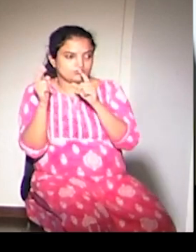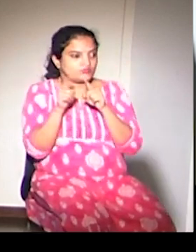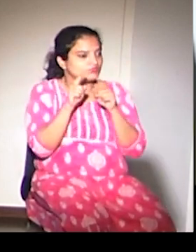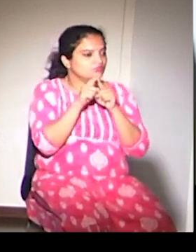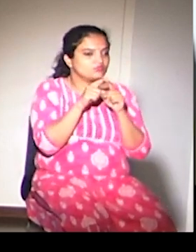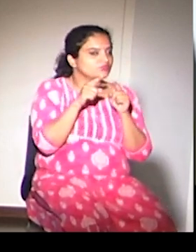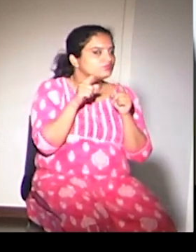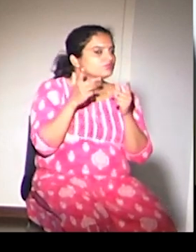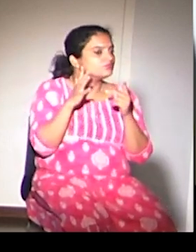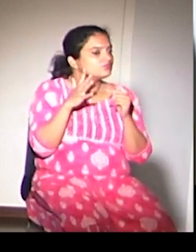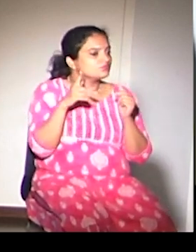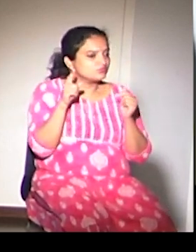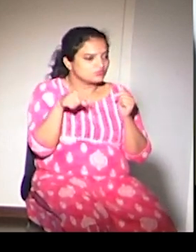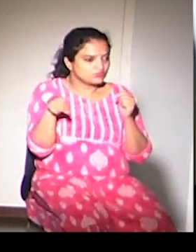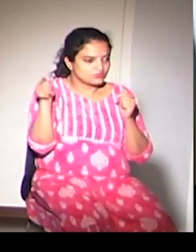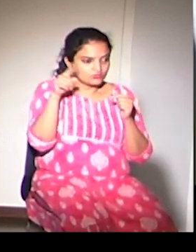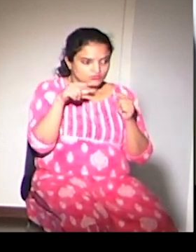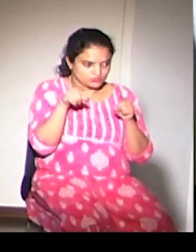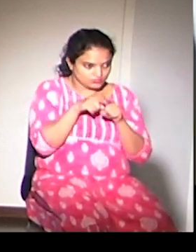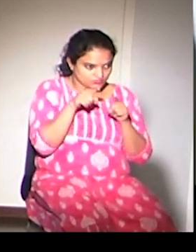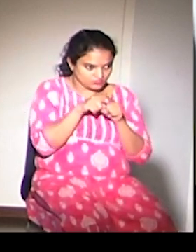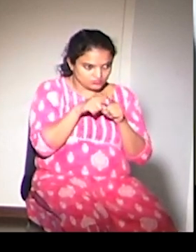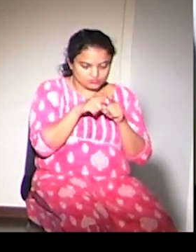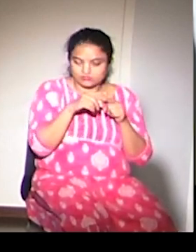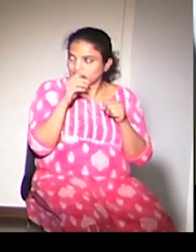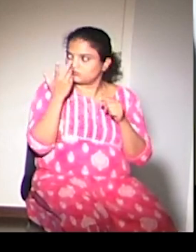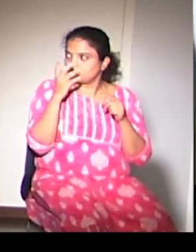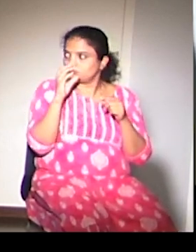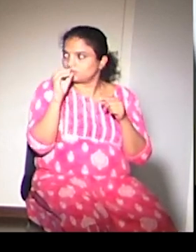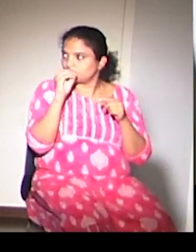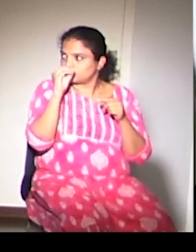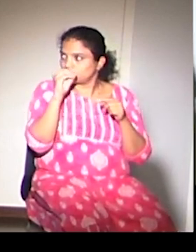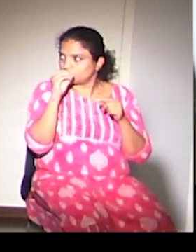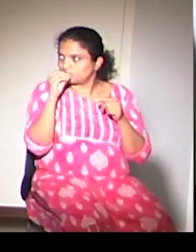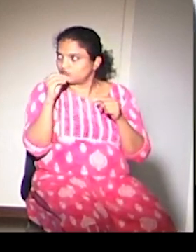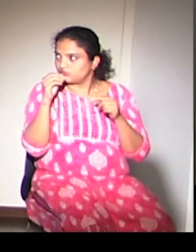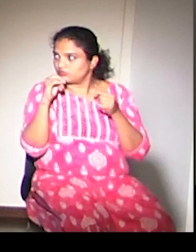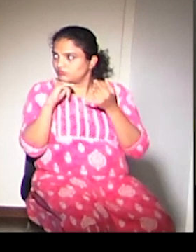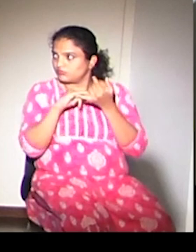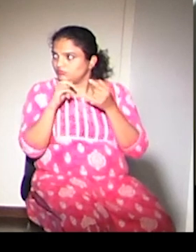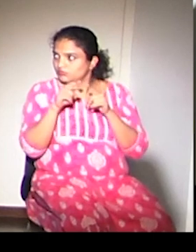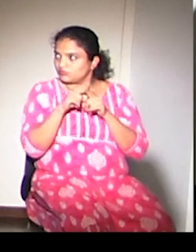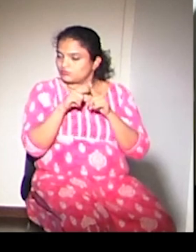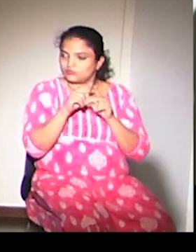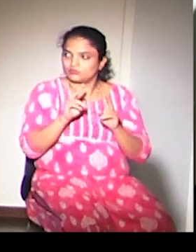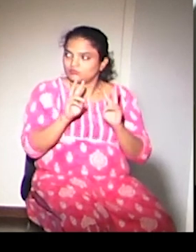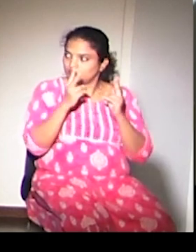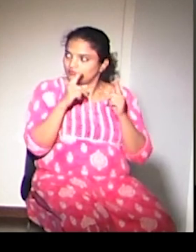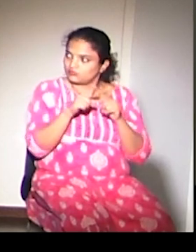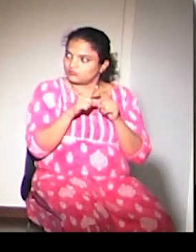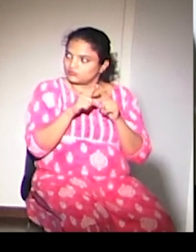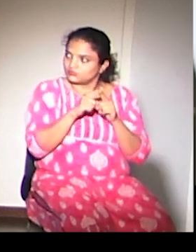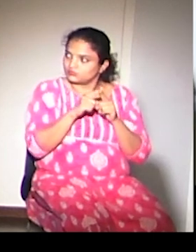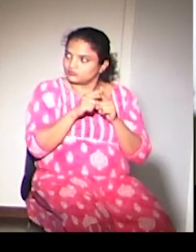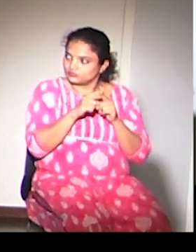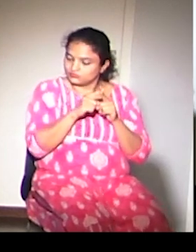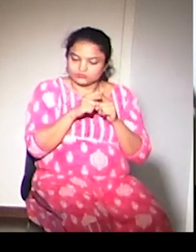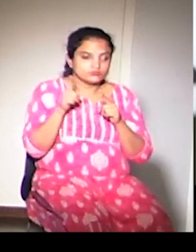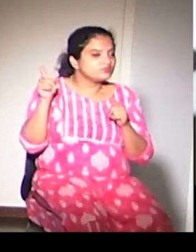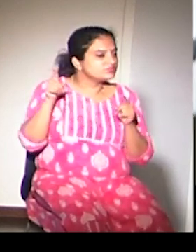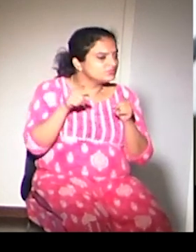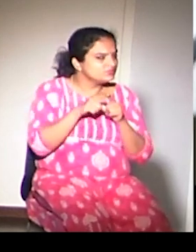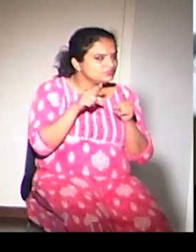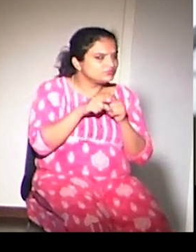repetitive, is that a more laborious process, or is it a different technique altogether? It's very laborious. I mean,